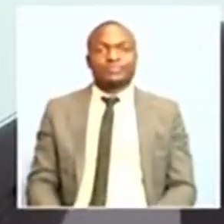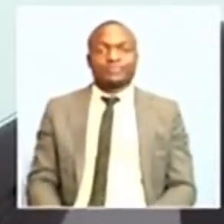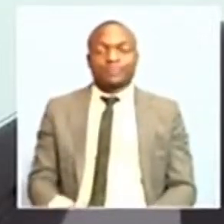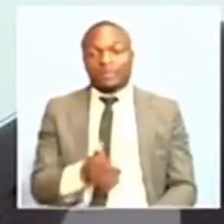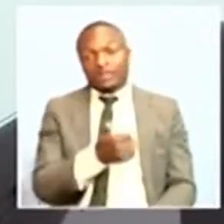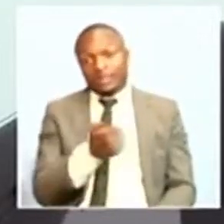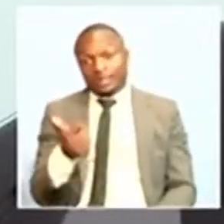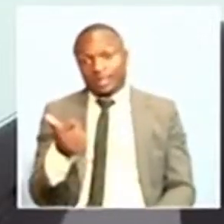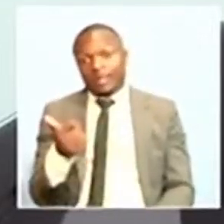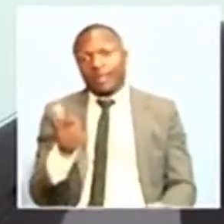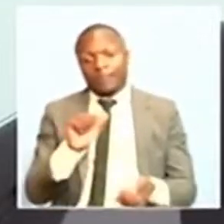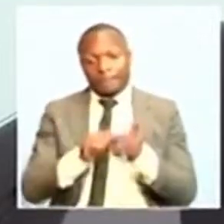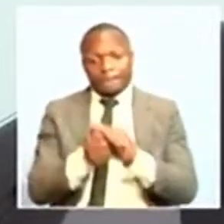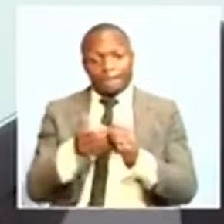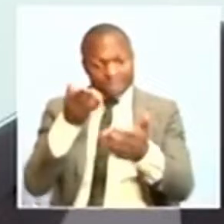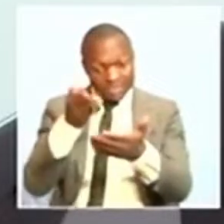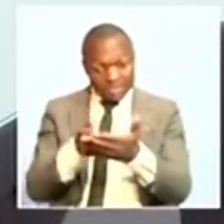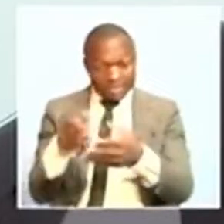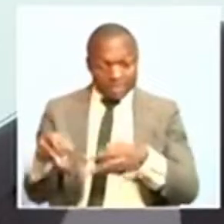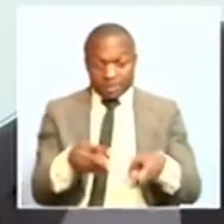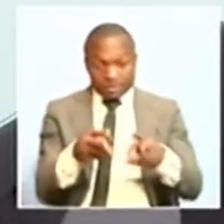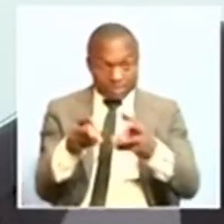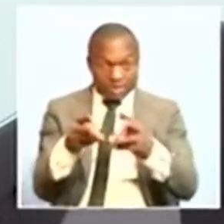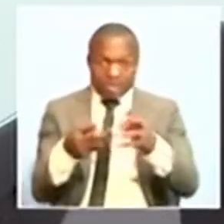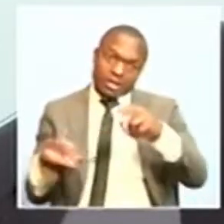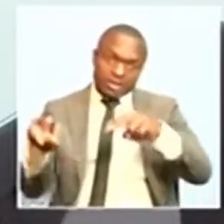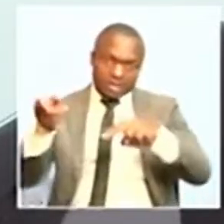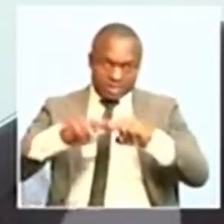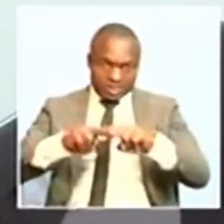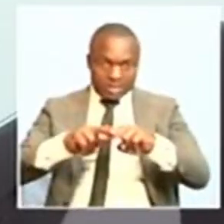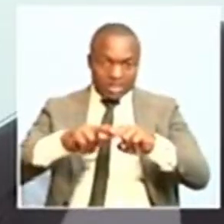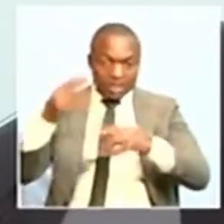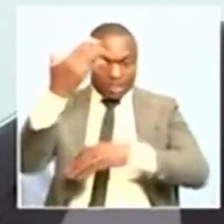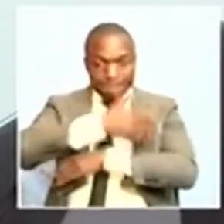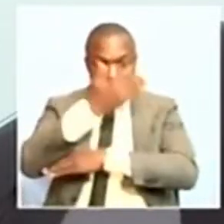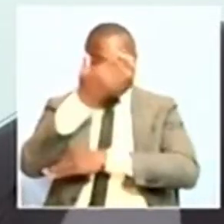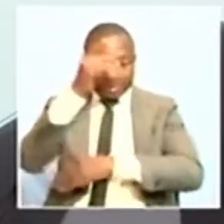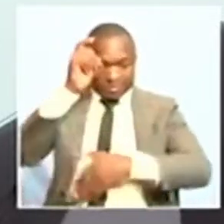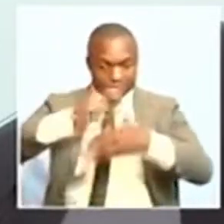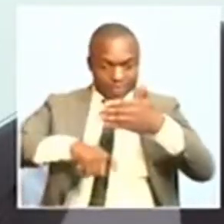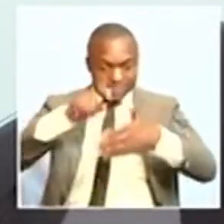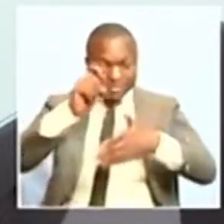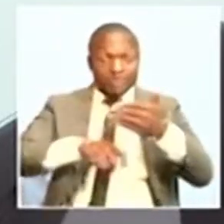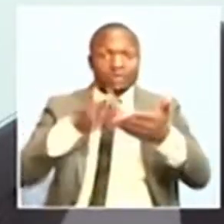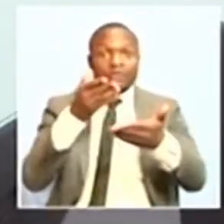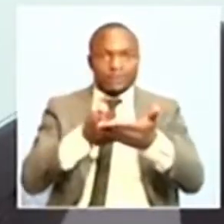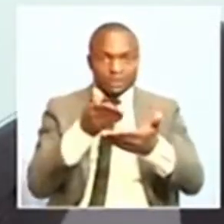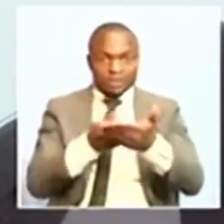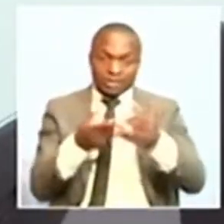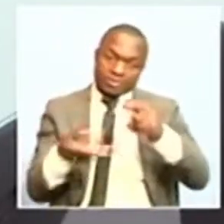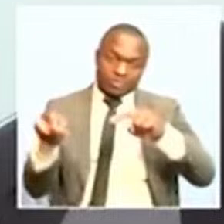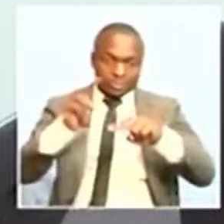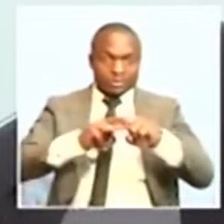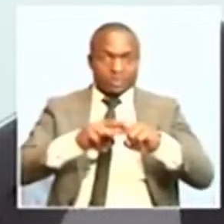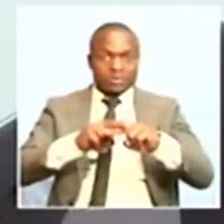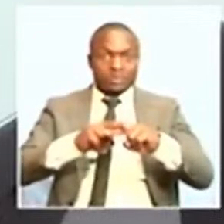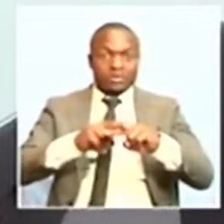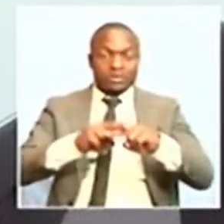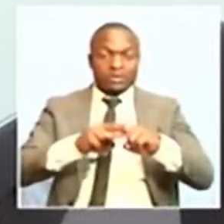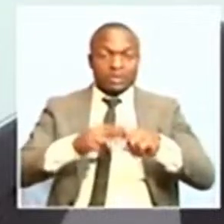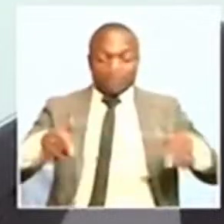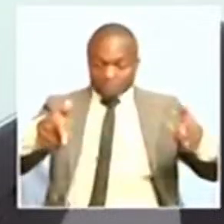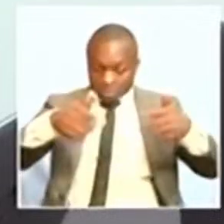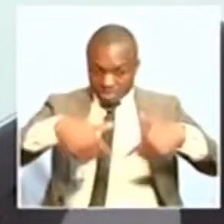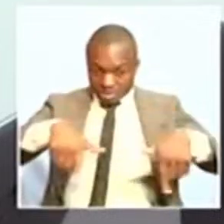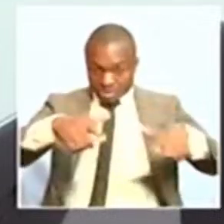The other implication, Chair, of this measure is that the increase in excise duty, this measure is likely to increase excise duty for